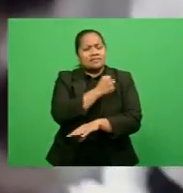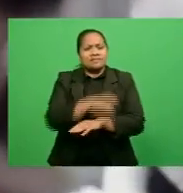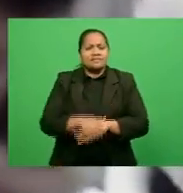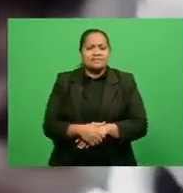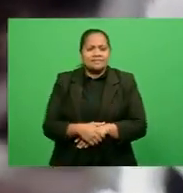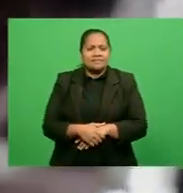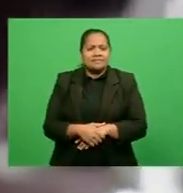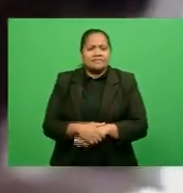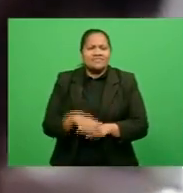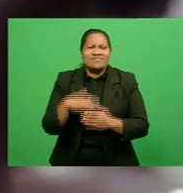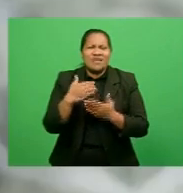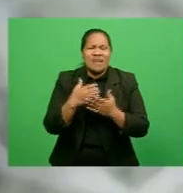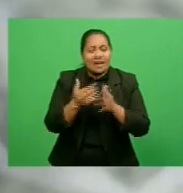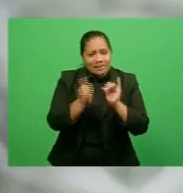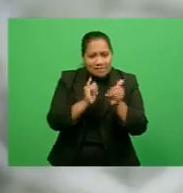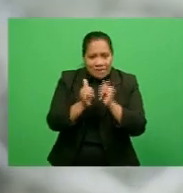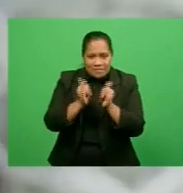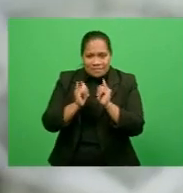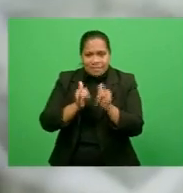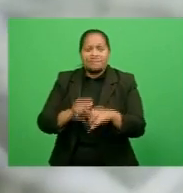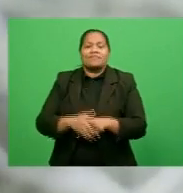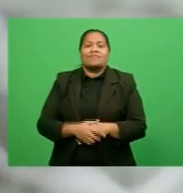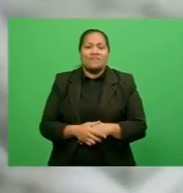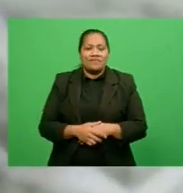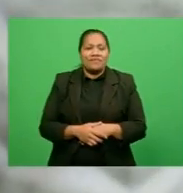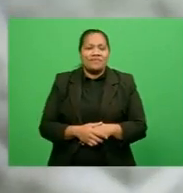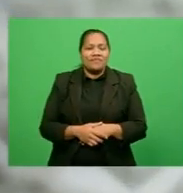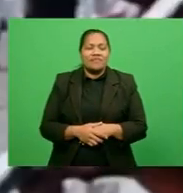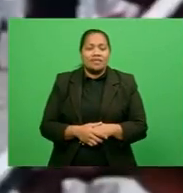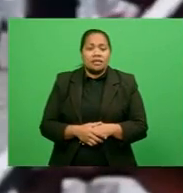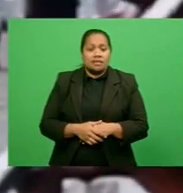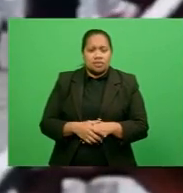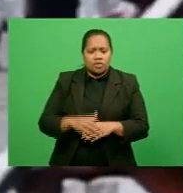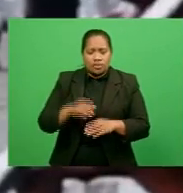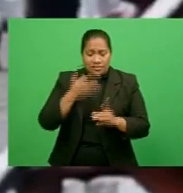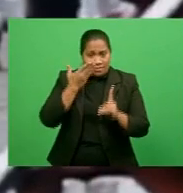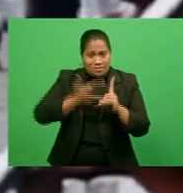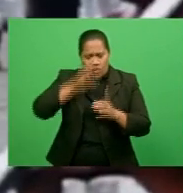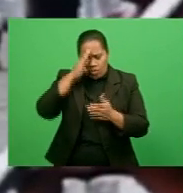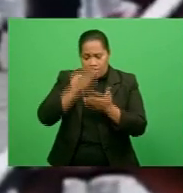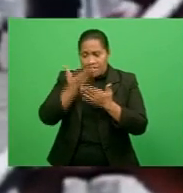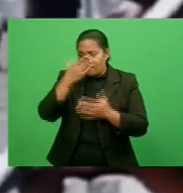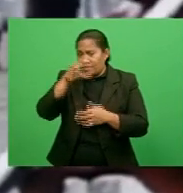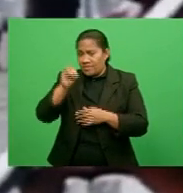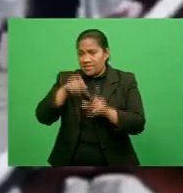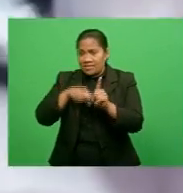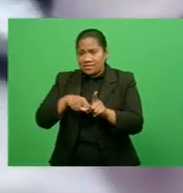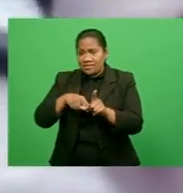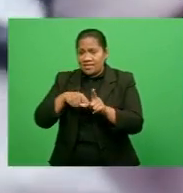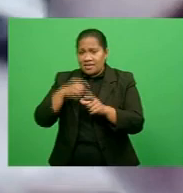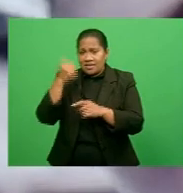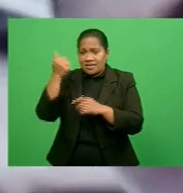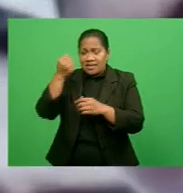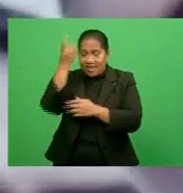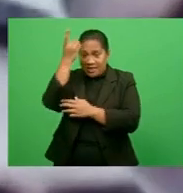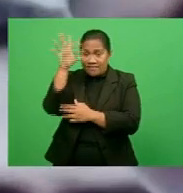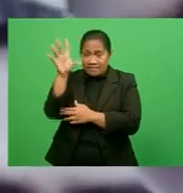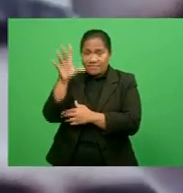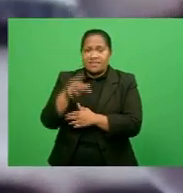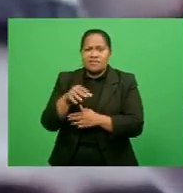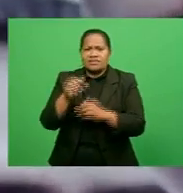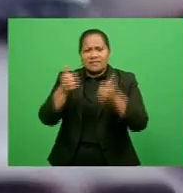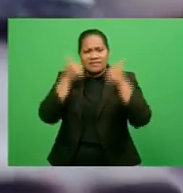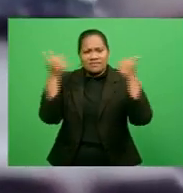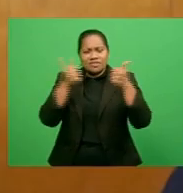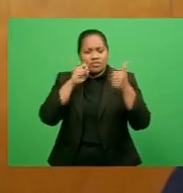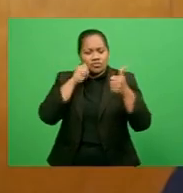Cambridge examination. ARYA hopes that the 50th independence anniversary will be a learning threshold for Fijians. That as